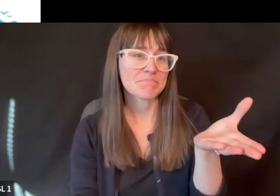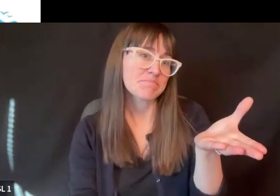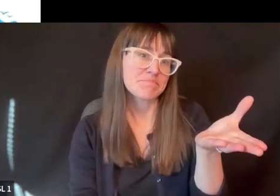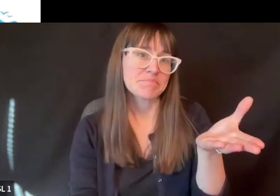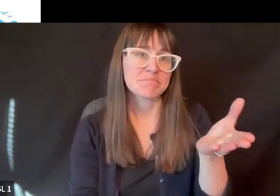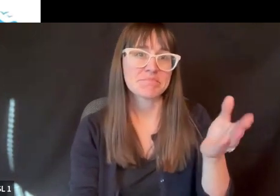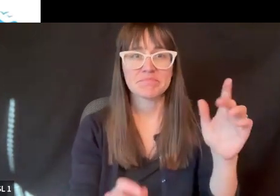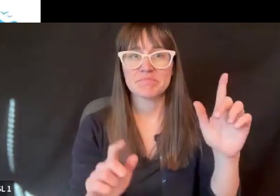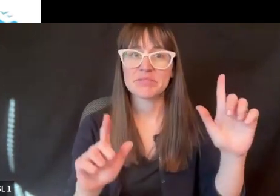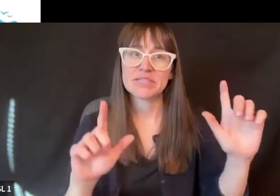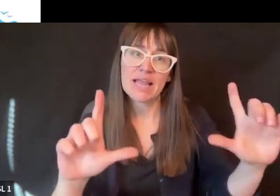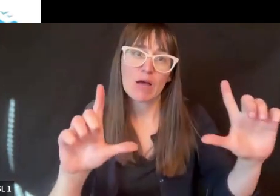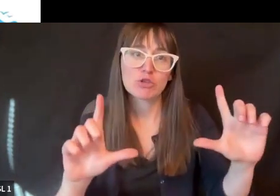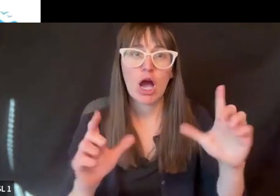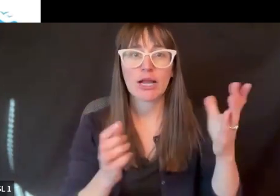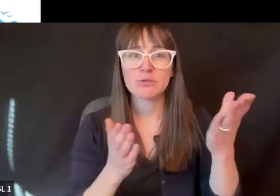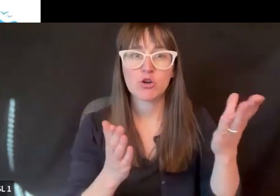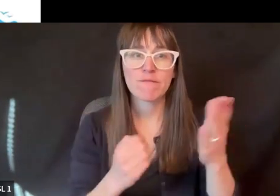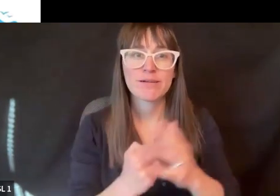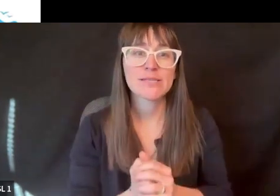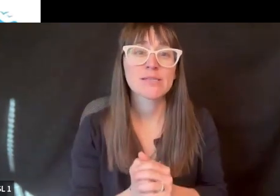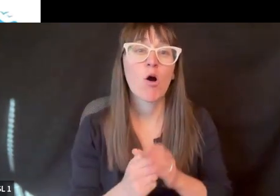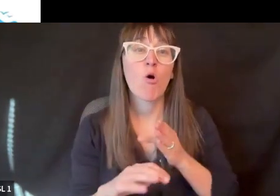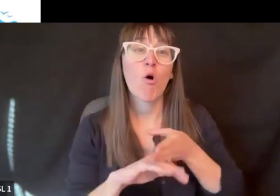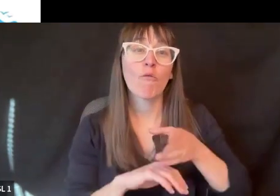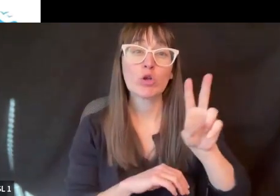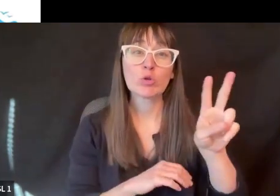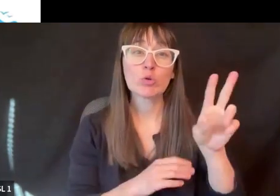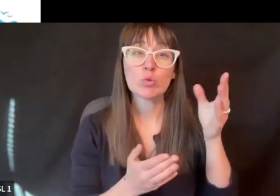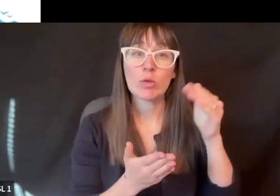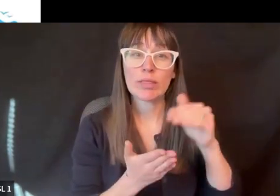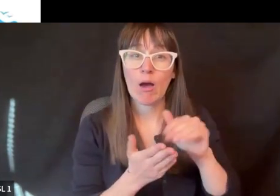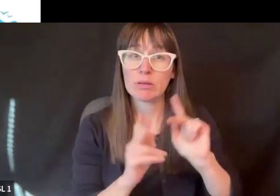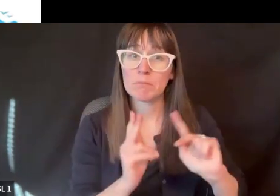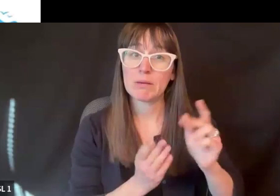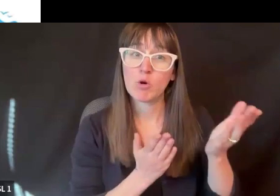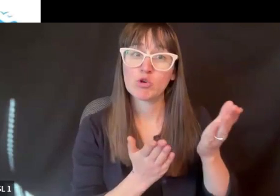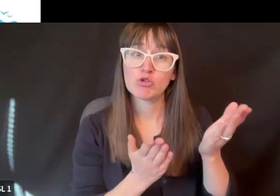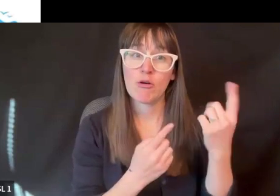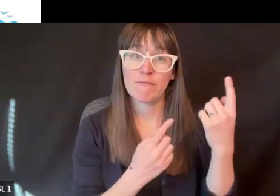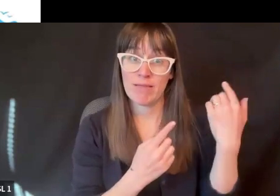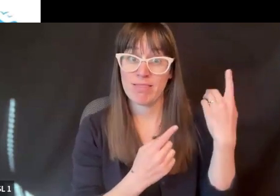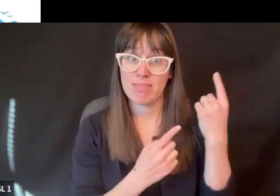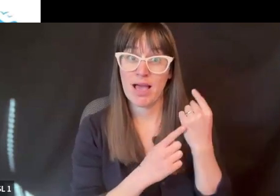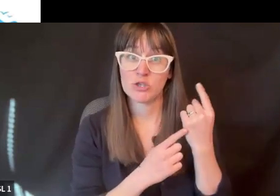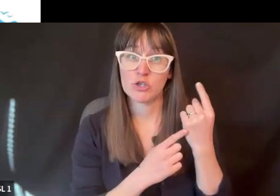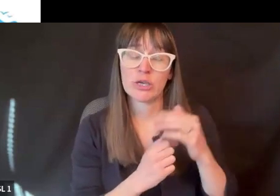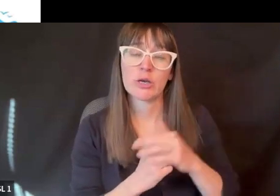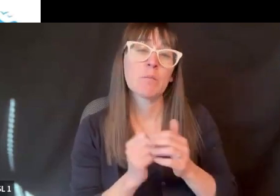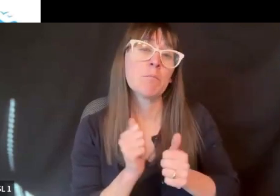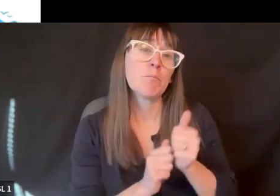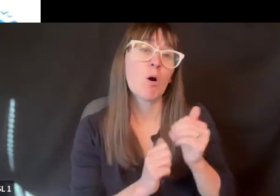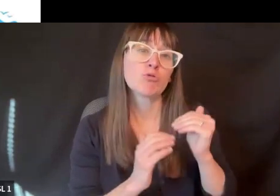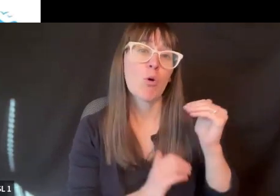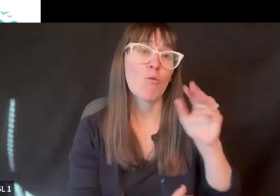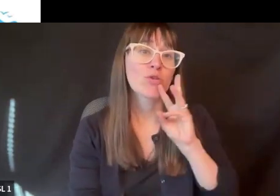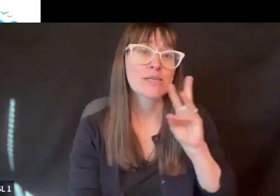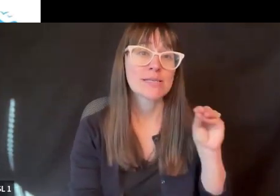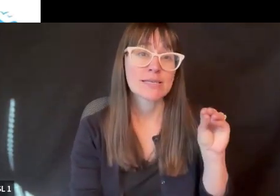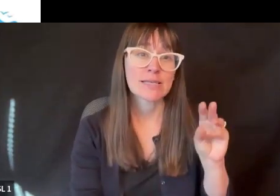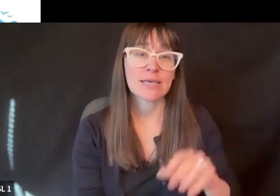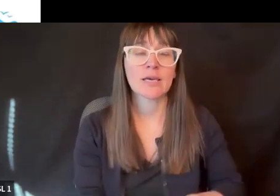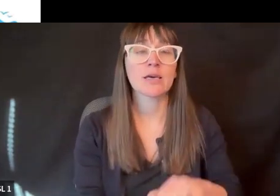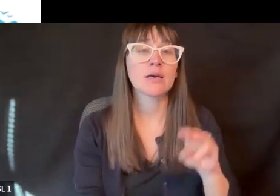Some quick snapshot of services. We served over 2,000 folks last year, the majority over the